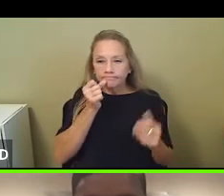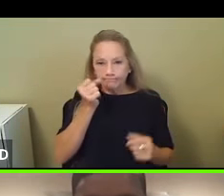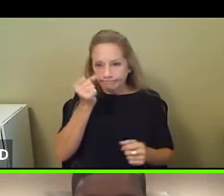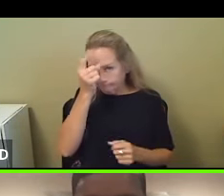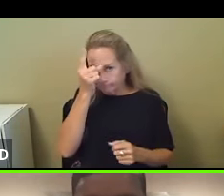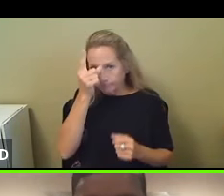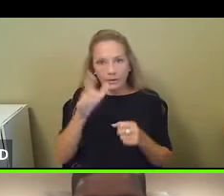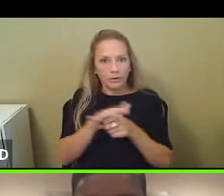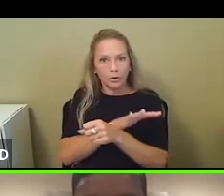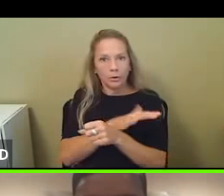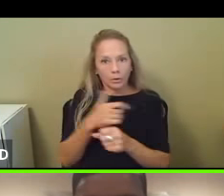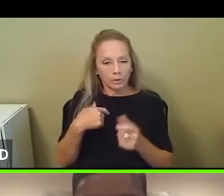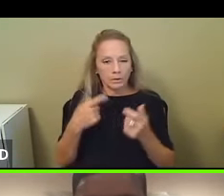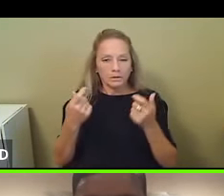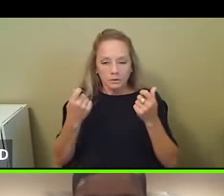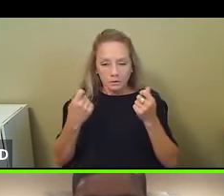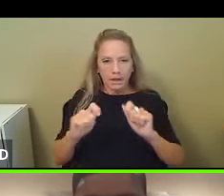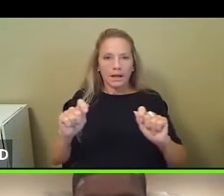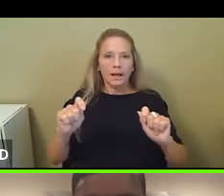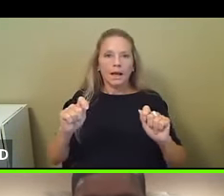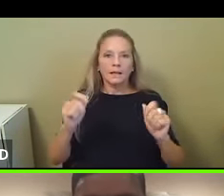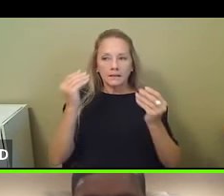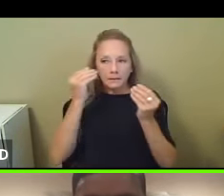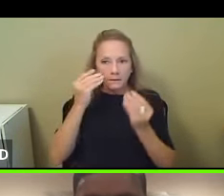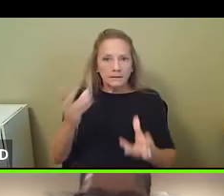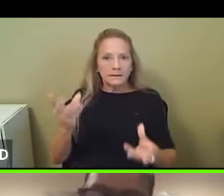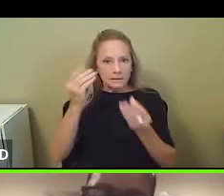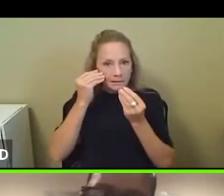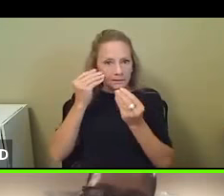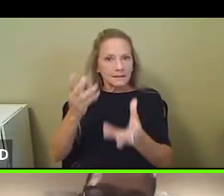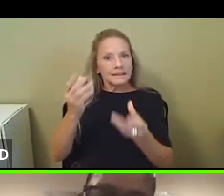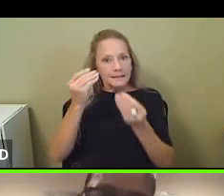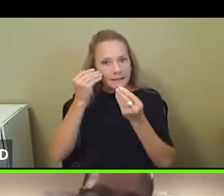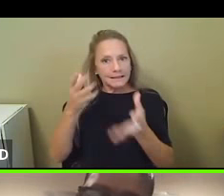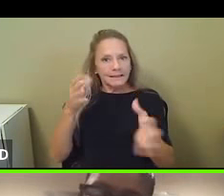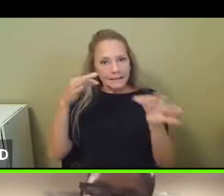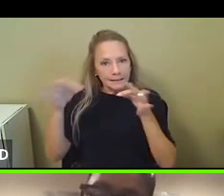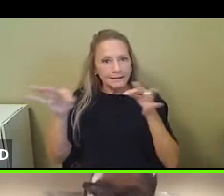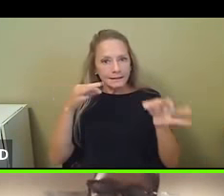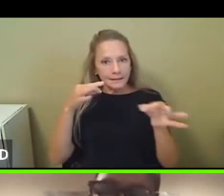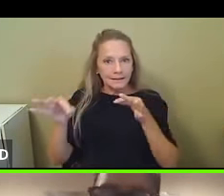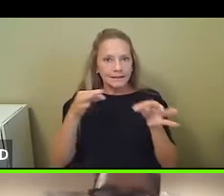So we've been trying to really educate them on that, but